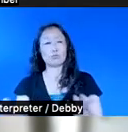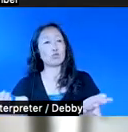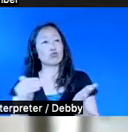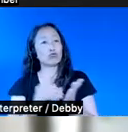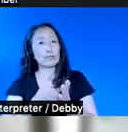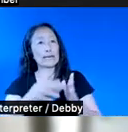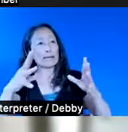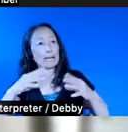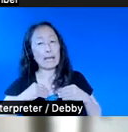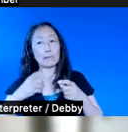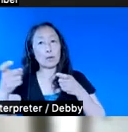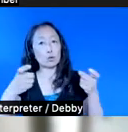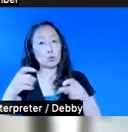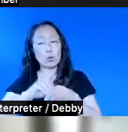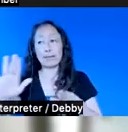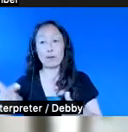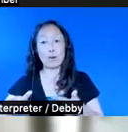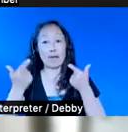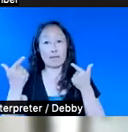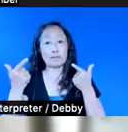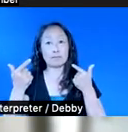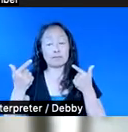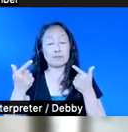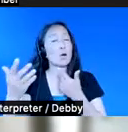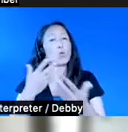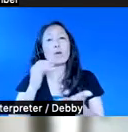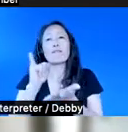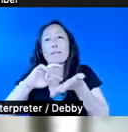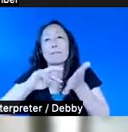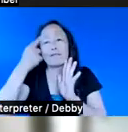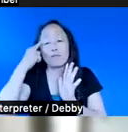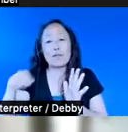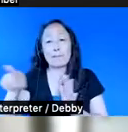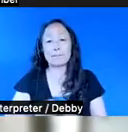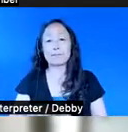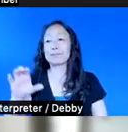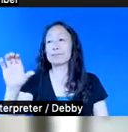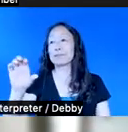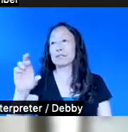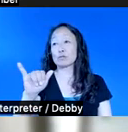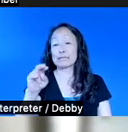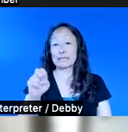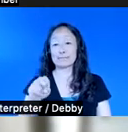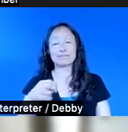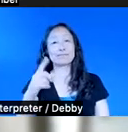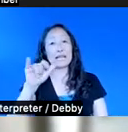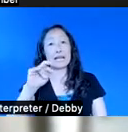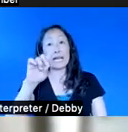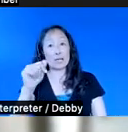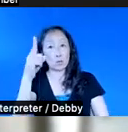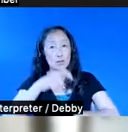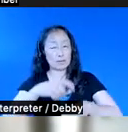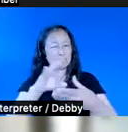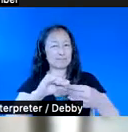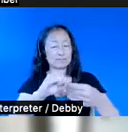that means for them. Linda tells a story about when she was working with some folks and